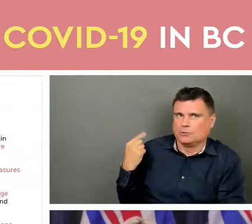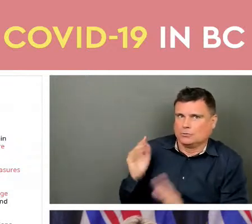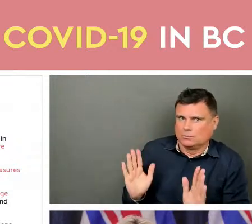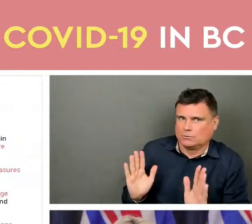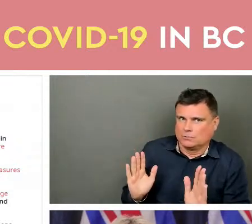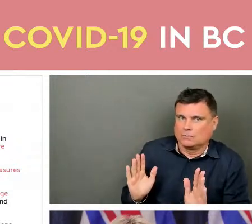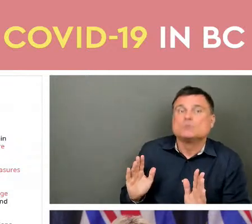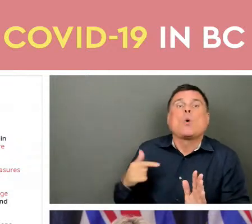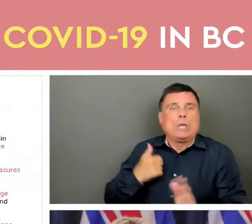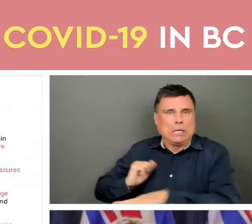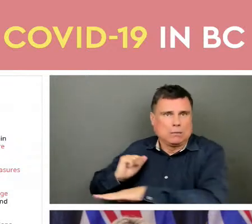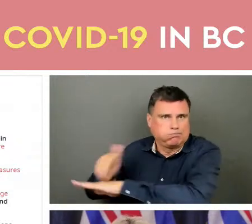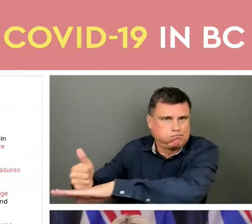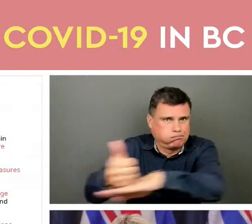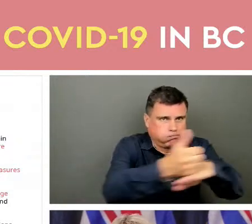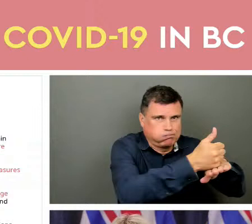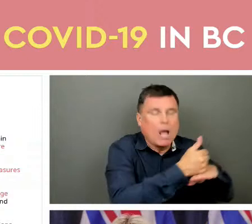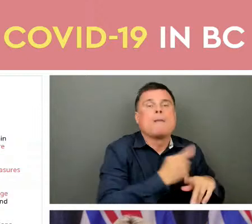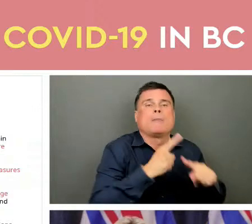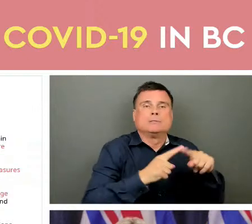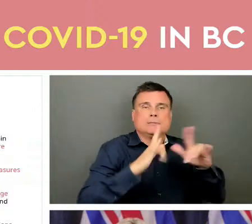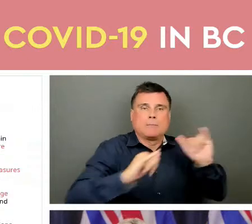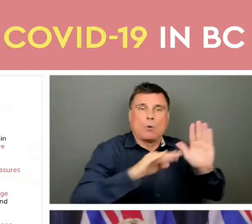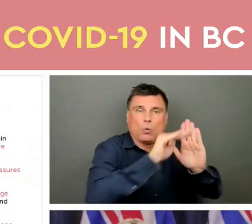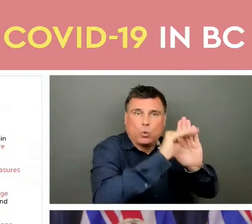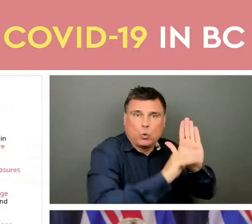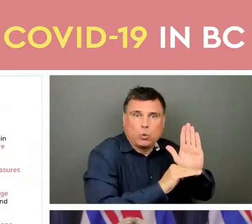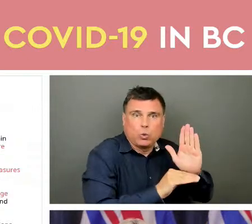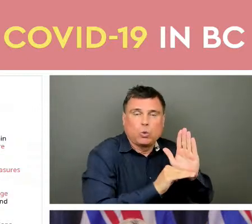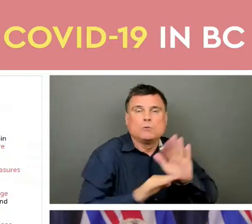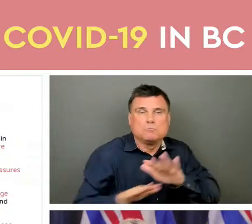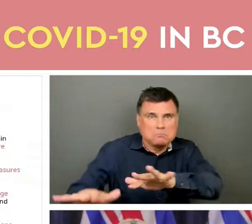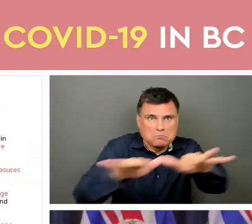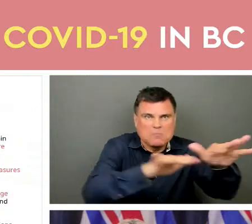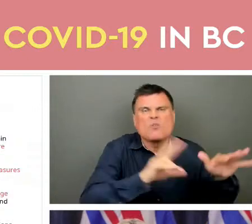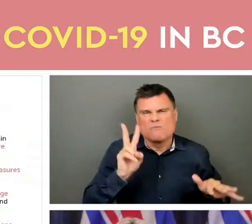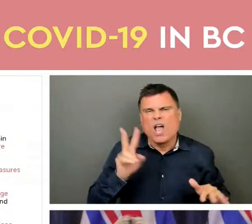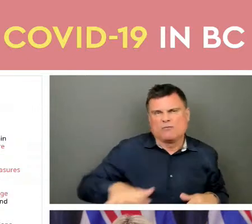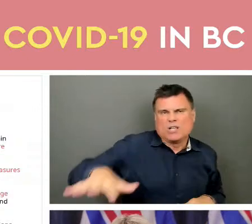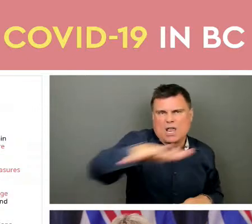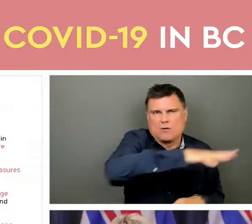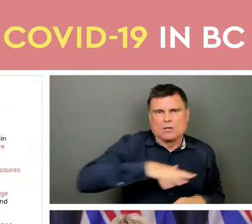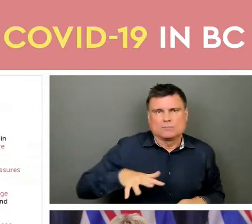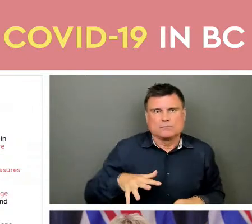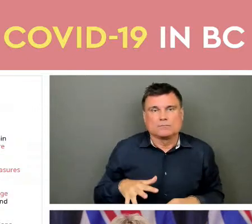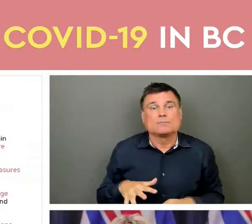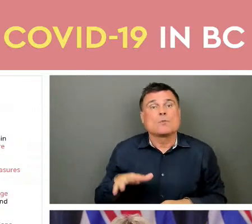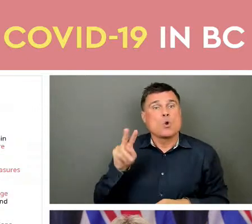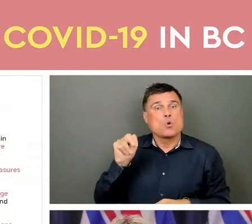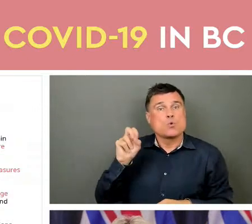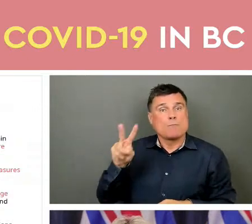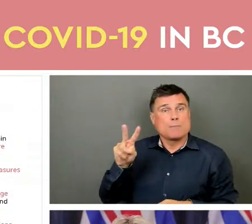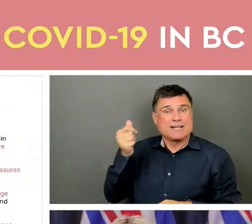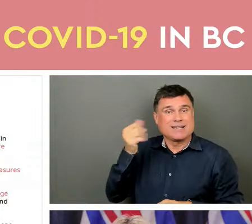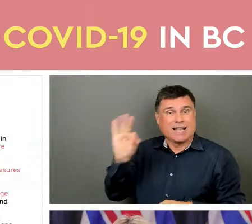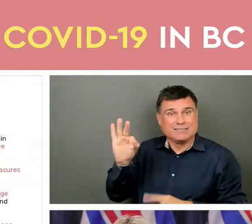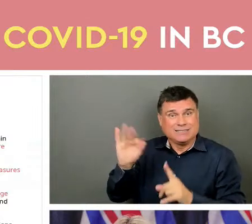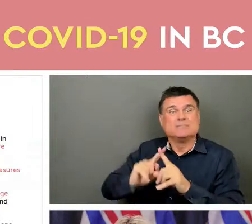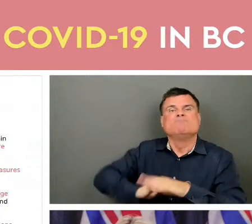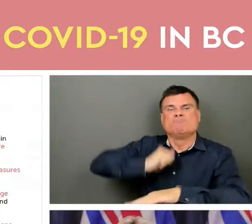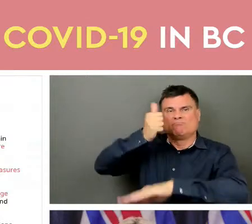restrictions in the Lower Mainland when we started seeing cases increase there. And then on November 19th, we put in more